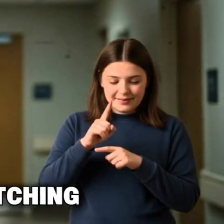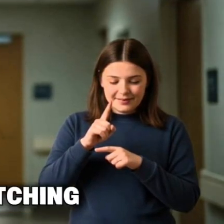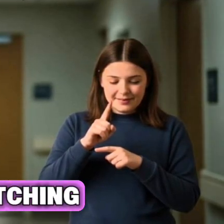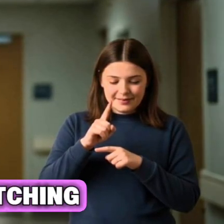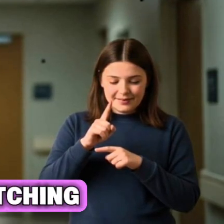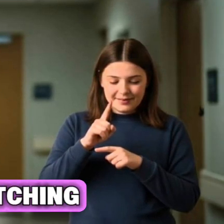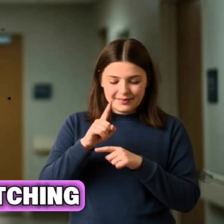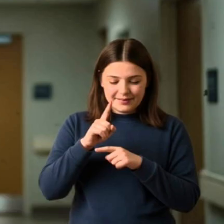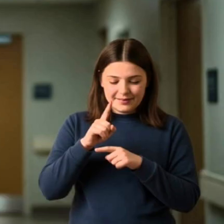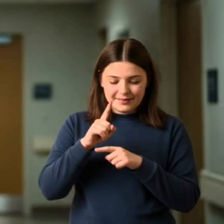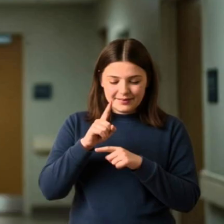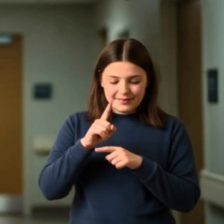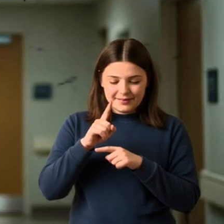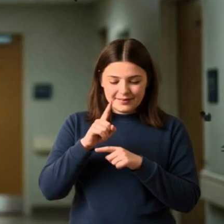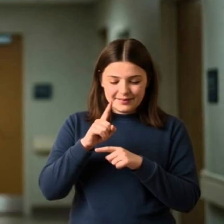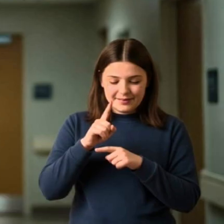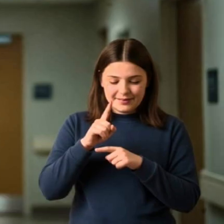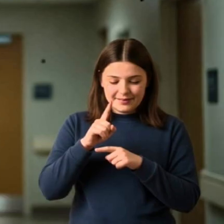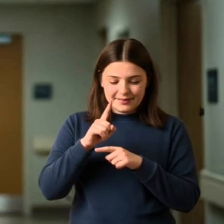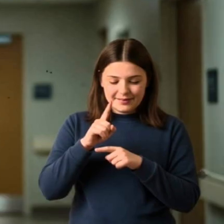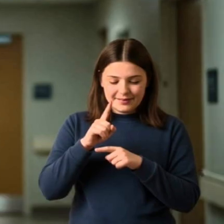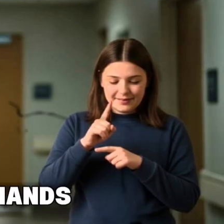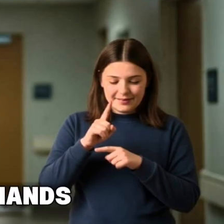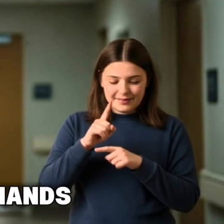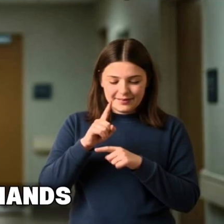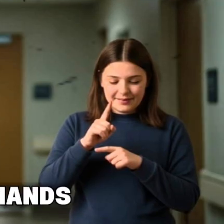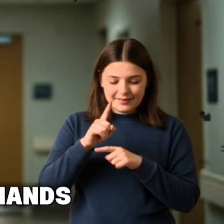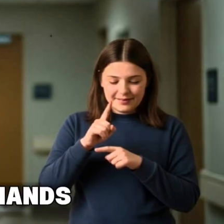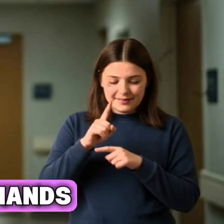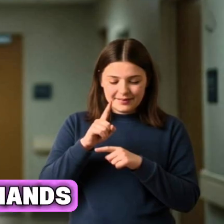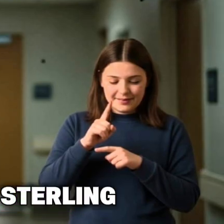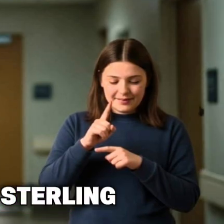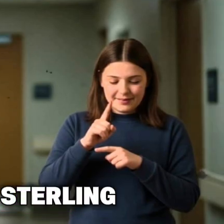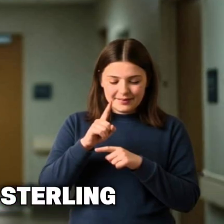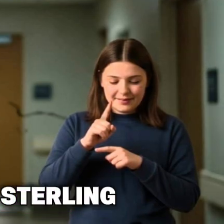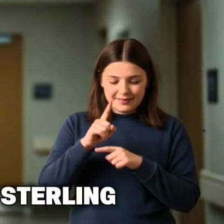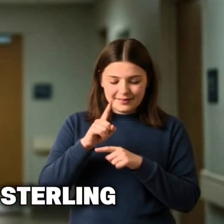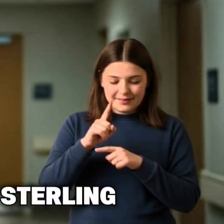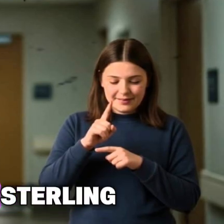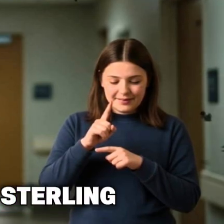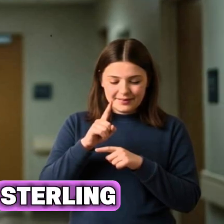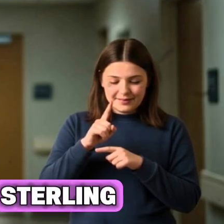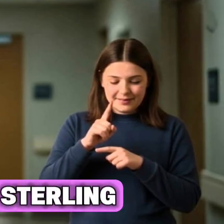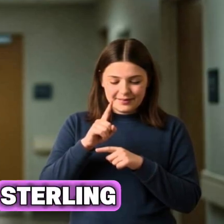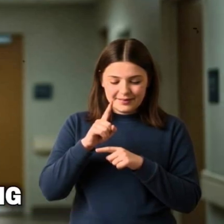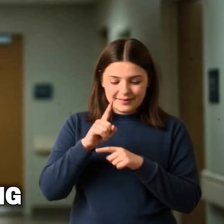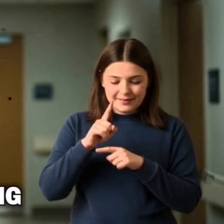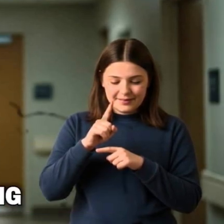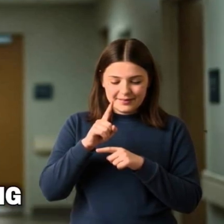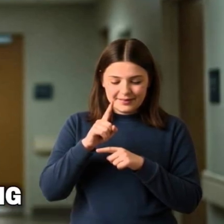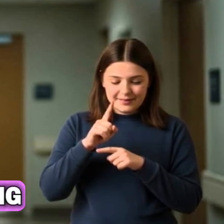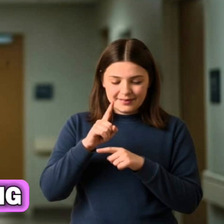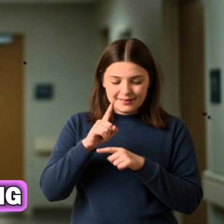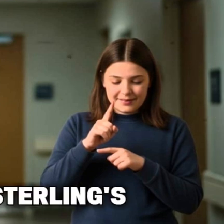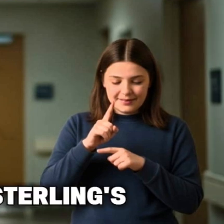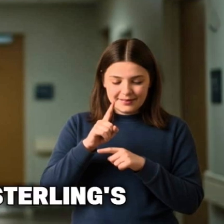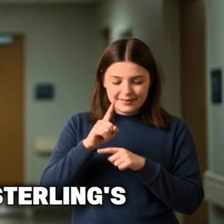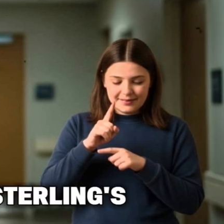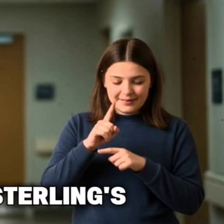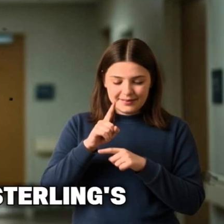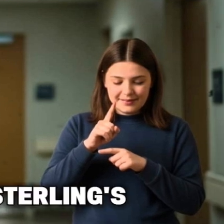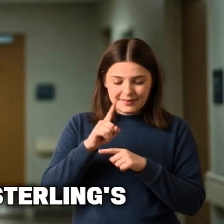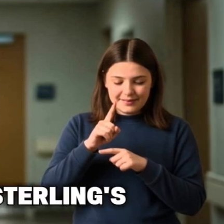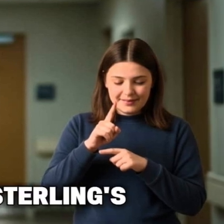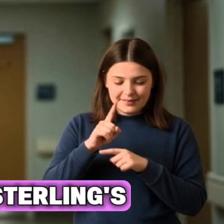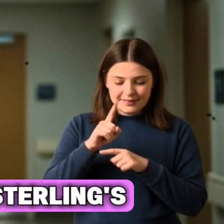someone had been watching. In that silent, sacred exchange of hands and hearts, stood Ethan Sterling, the CEO of Sterling